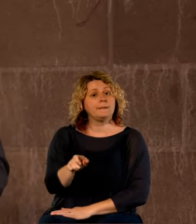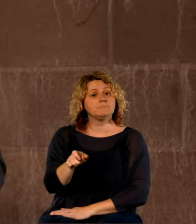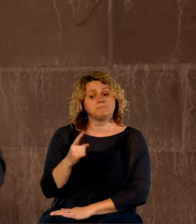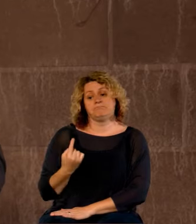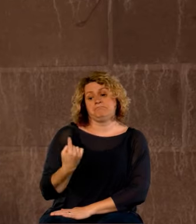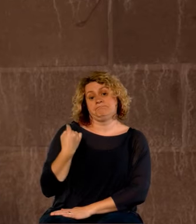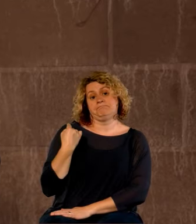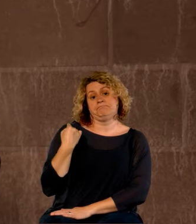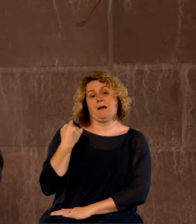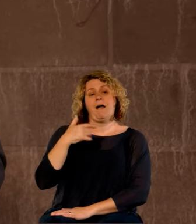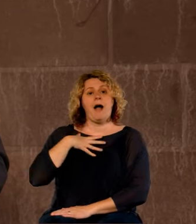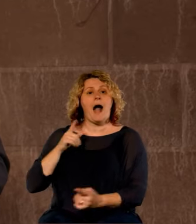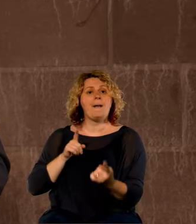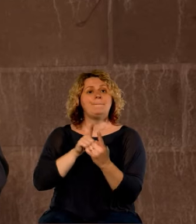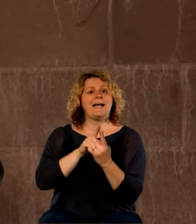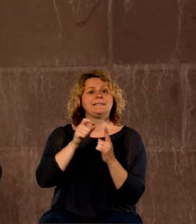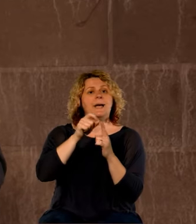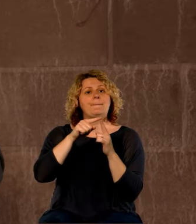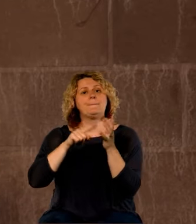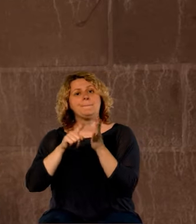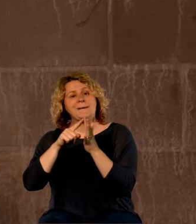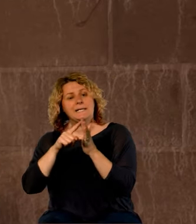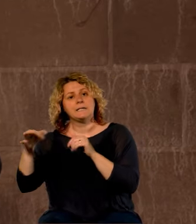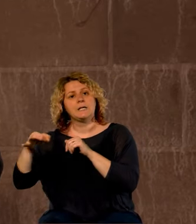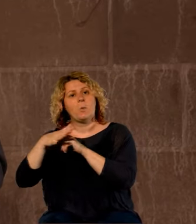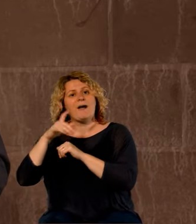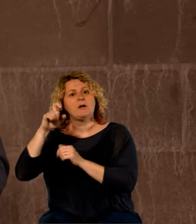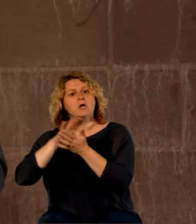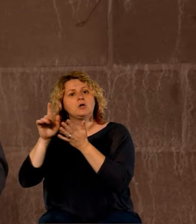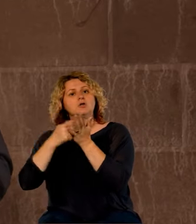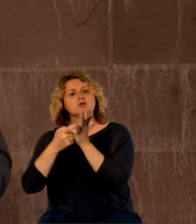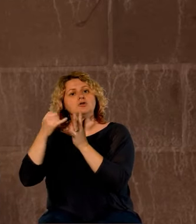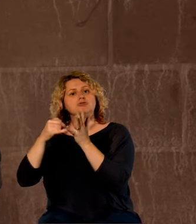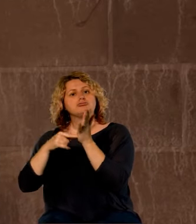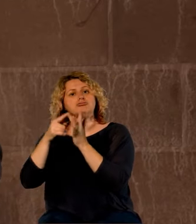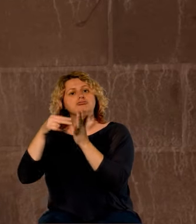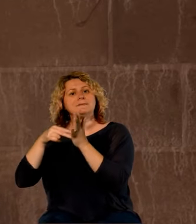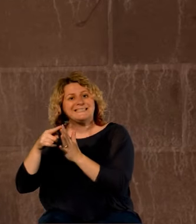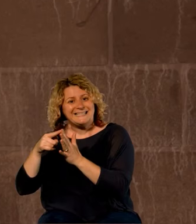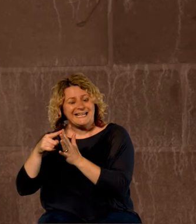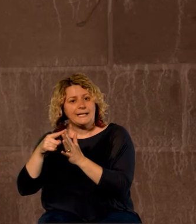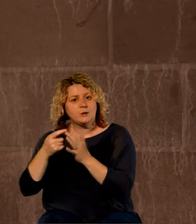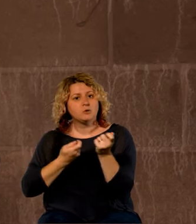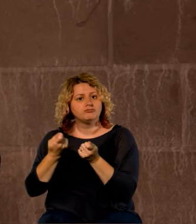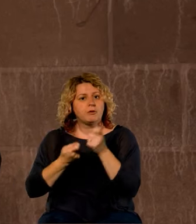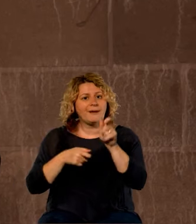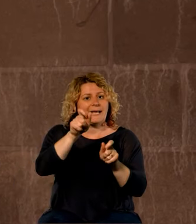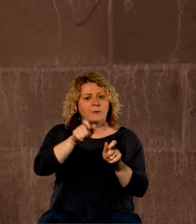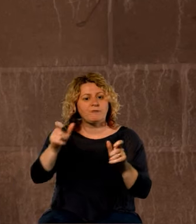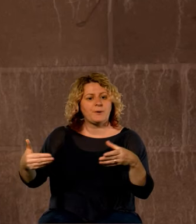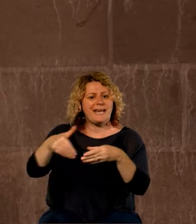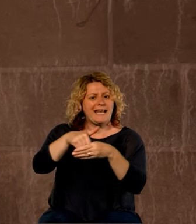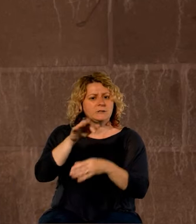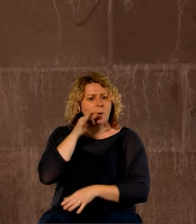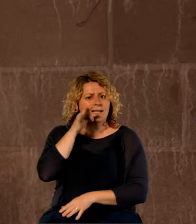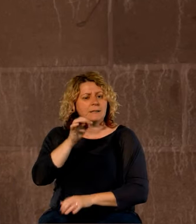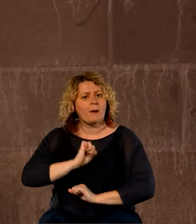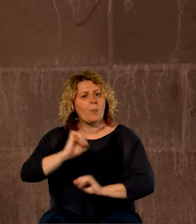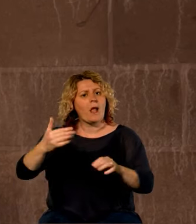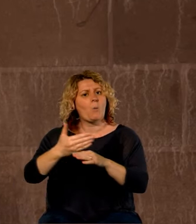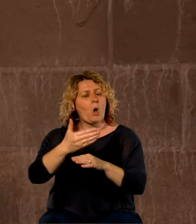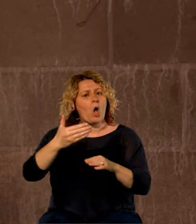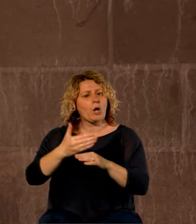up with Pete and Christine Windmill to ask them about their work and what they're doing at the convention this